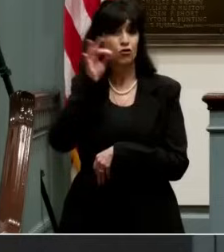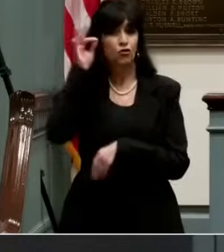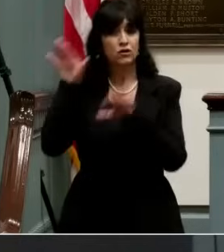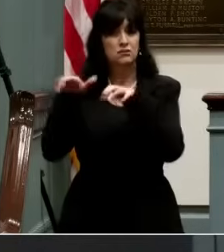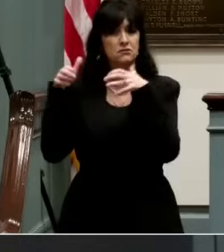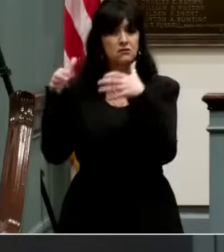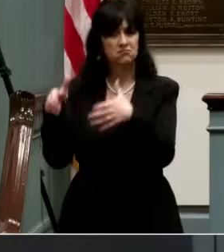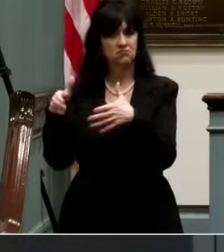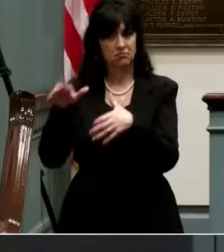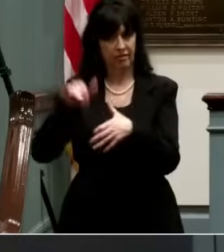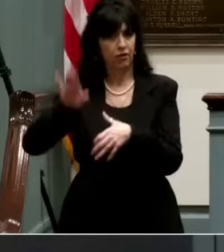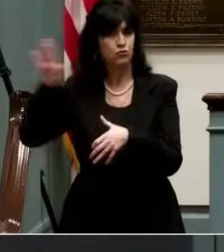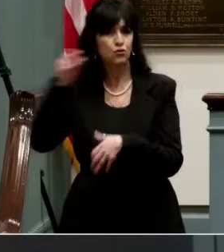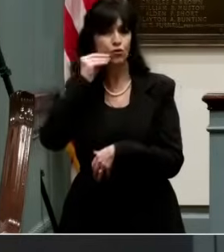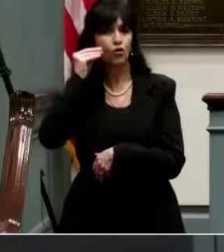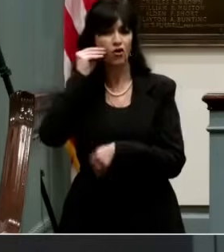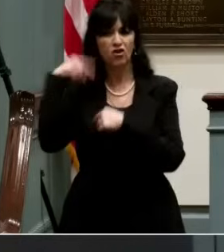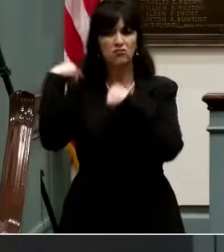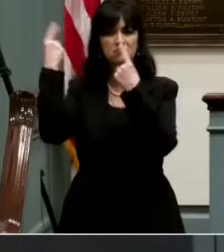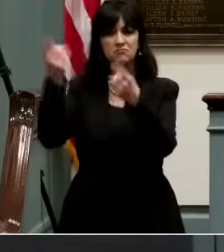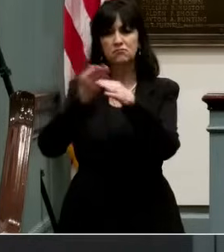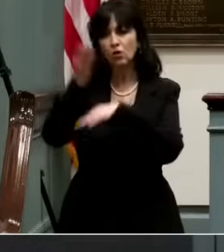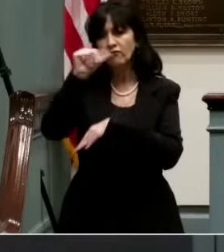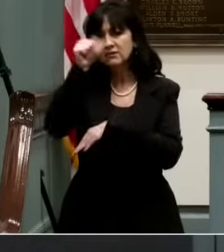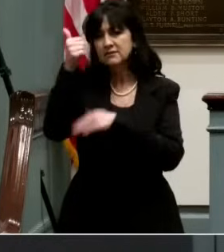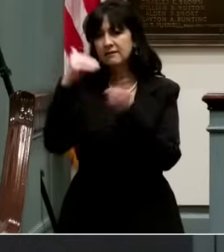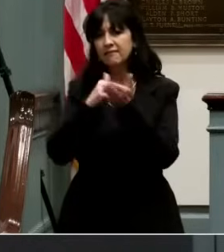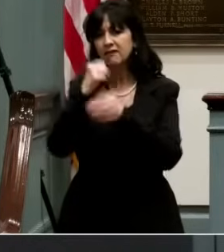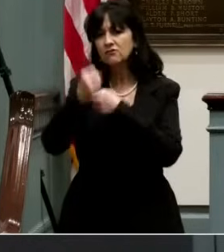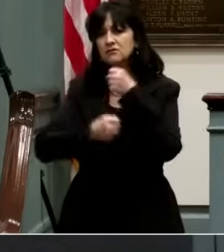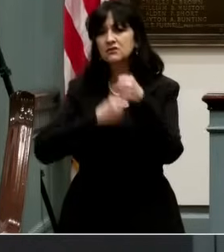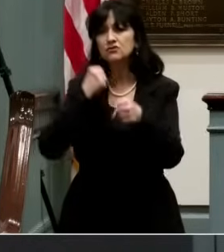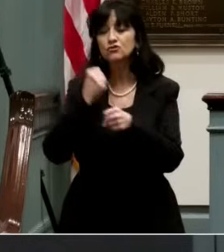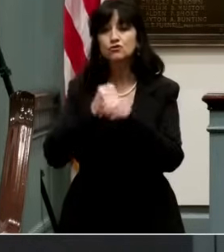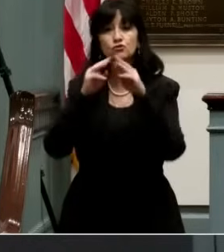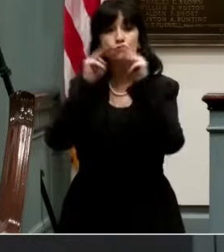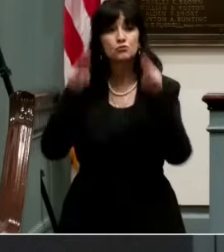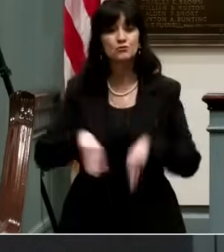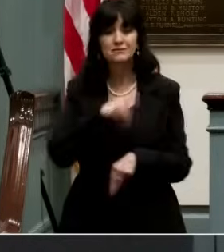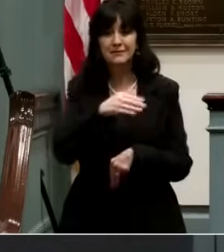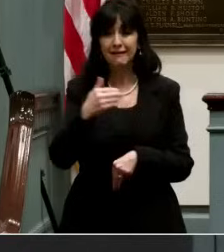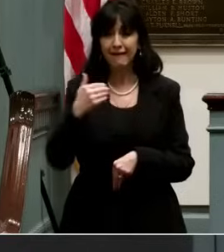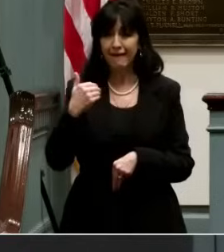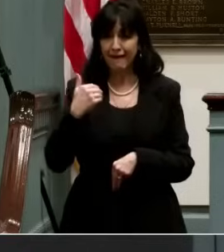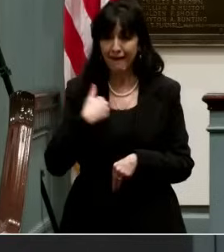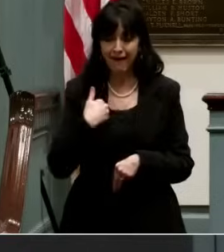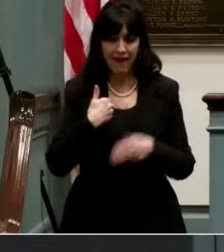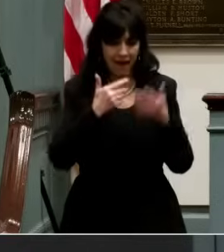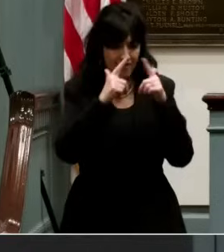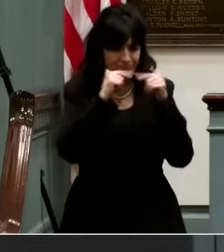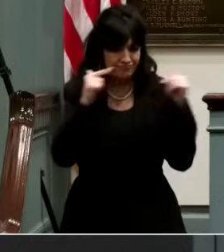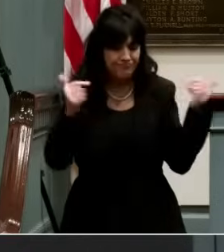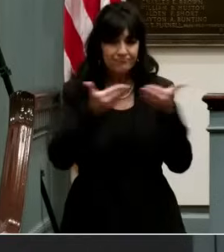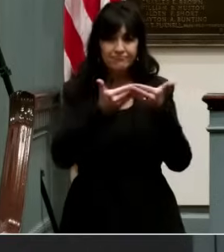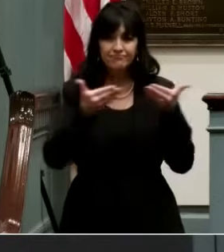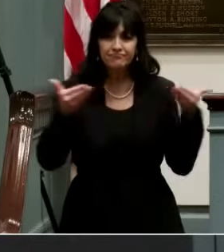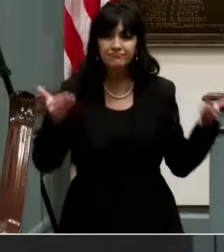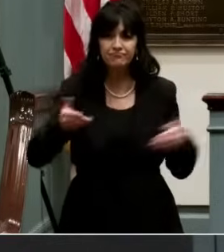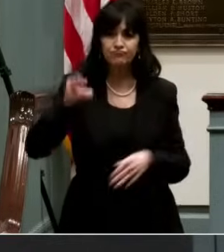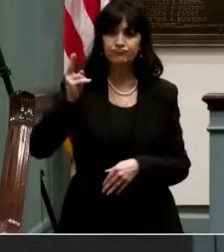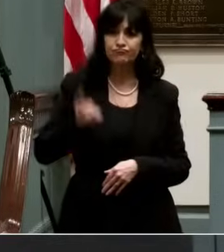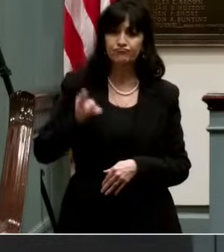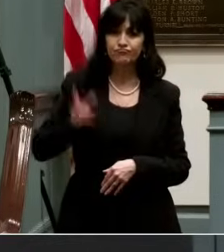region home for over 10,000 years. The museum houses artifacts from pre-colonial times and pieces made